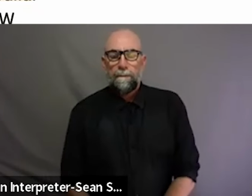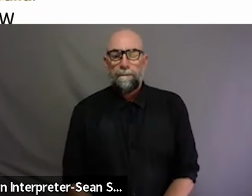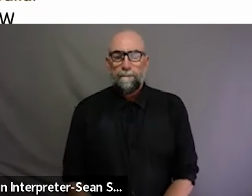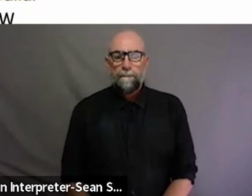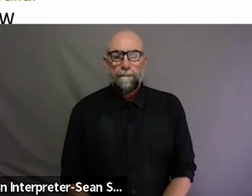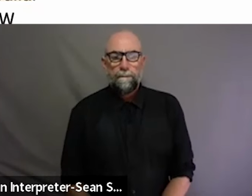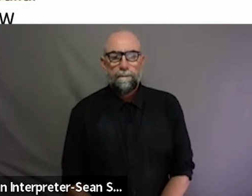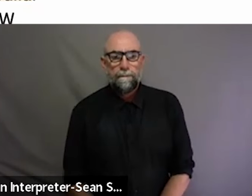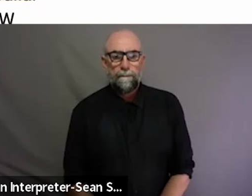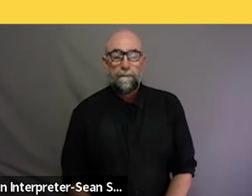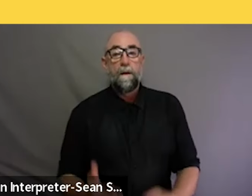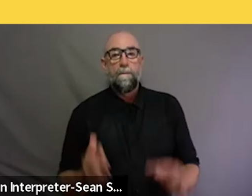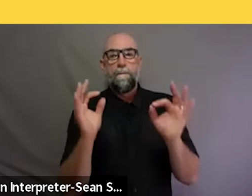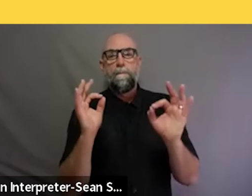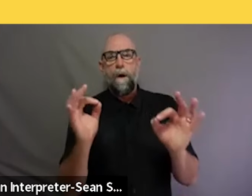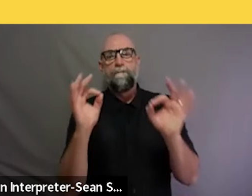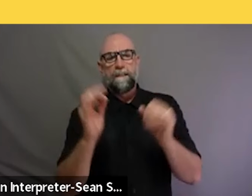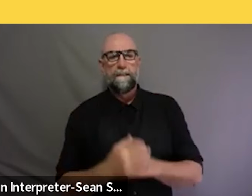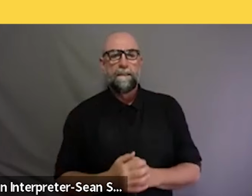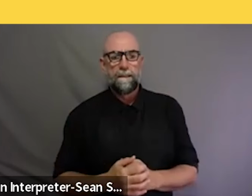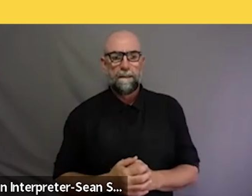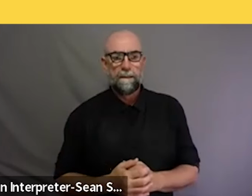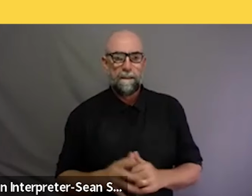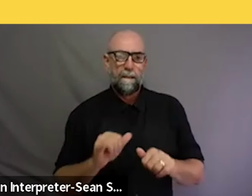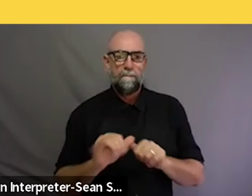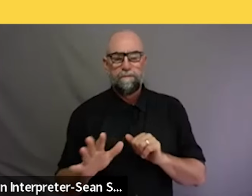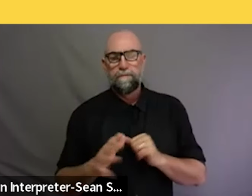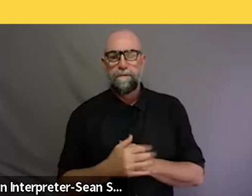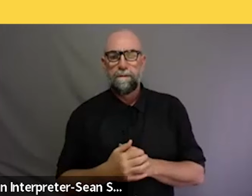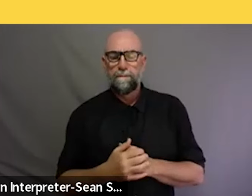That's perfect. Great. Thank you.